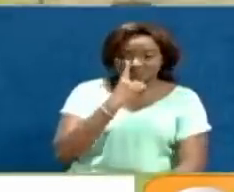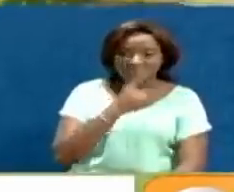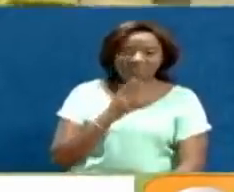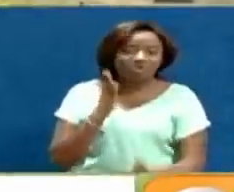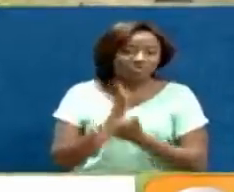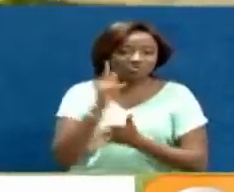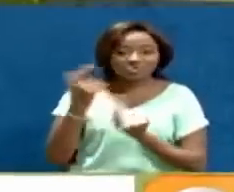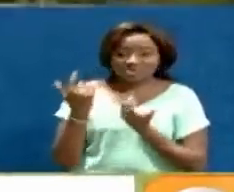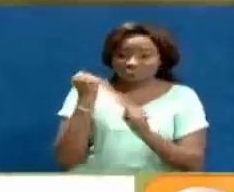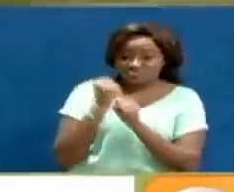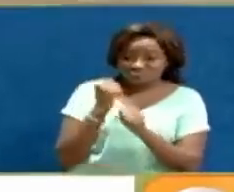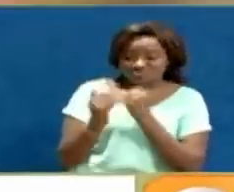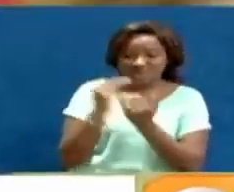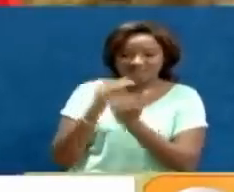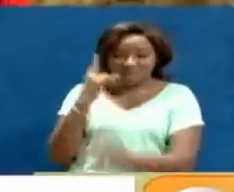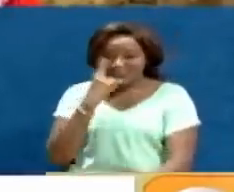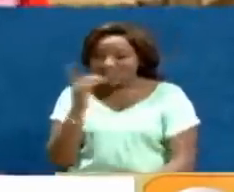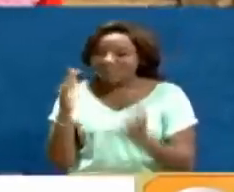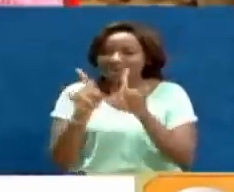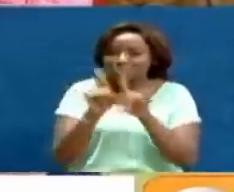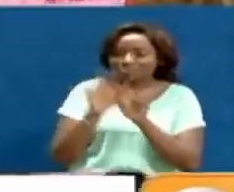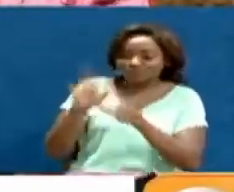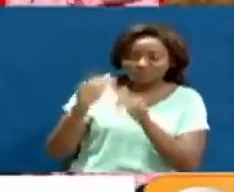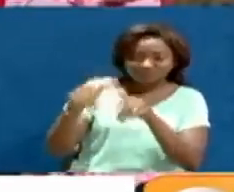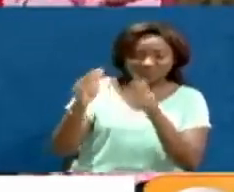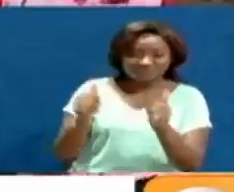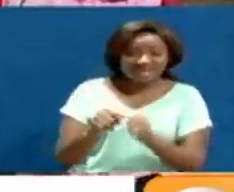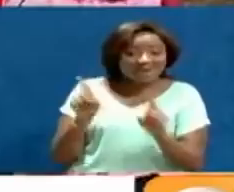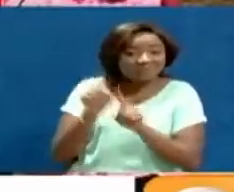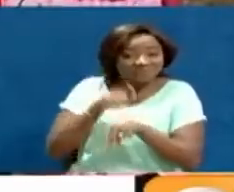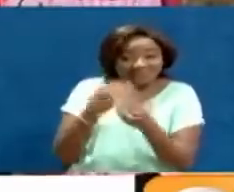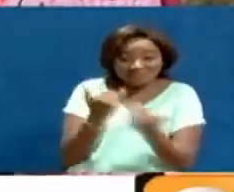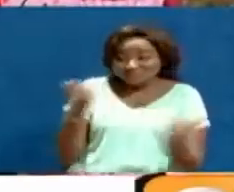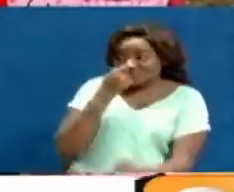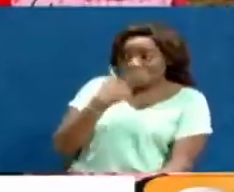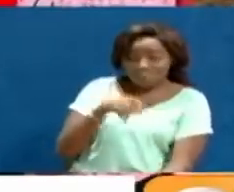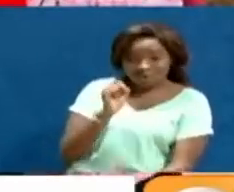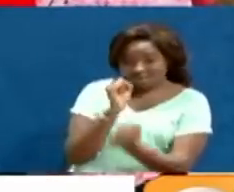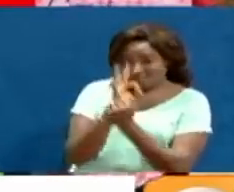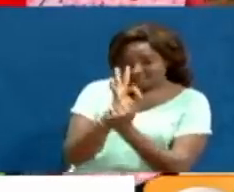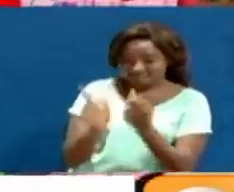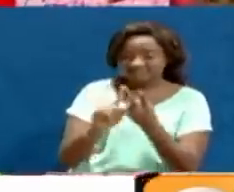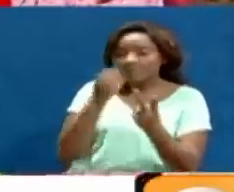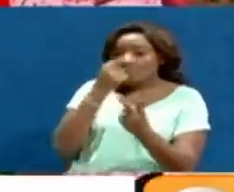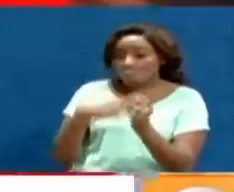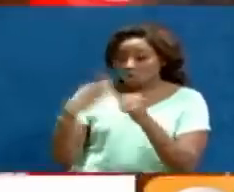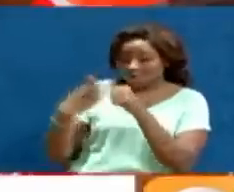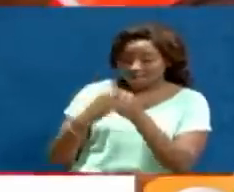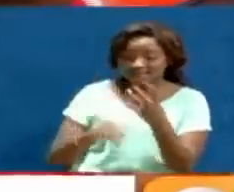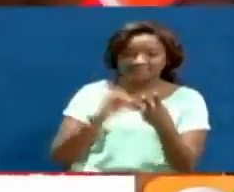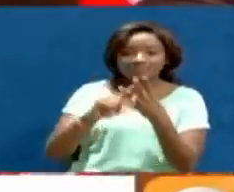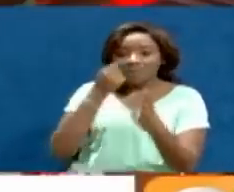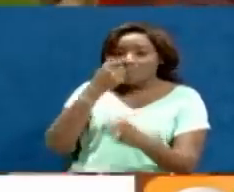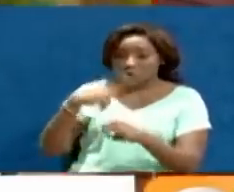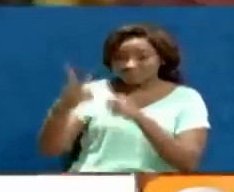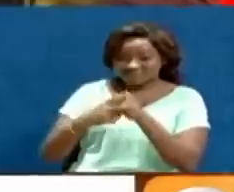mainly in real estate and farming. This is what occupies her time when the children, 13-year-old Lynn, 9-year-old Griffin, and